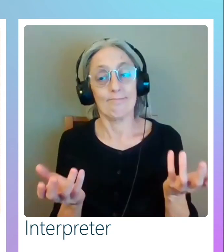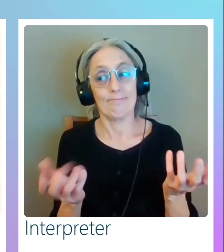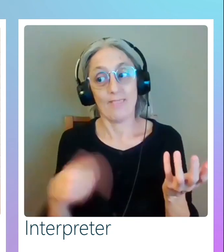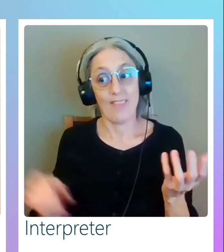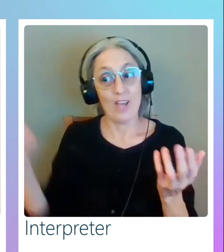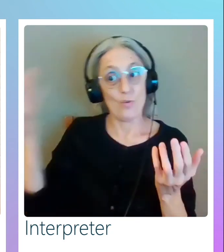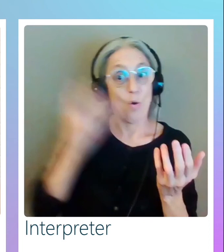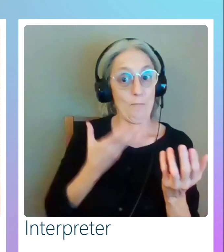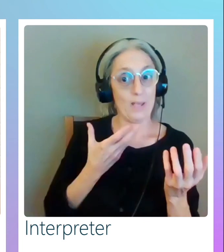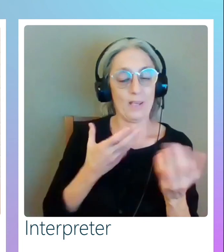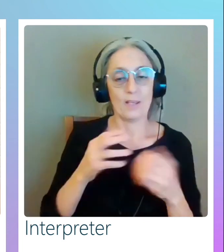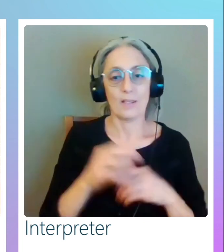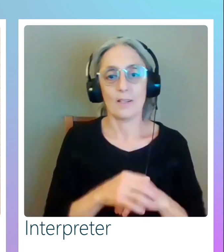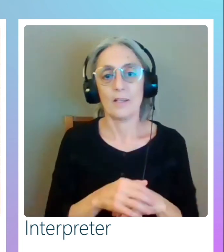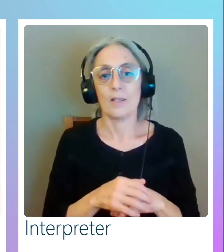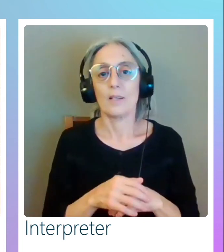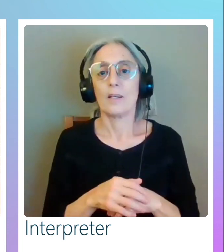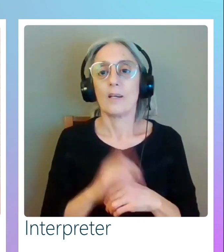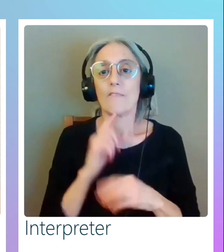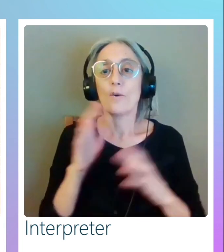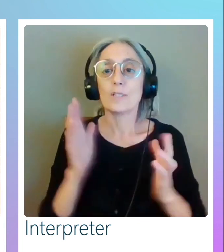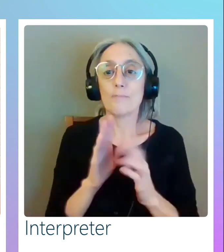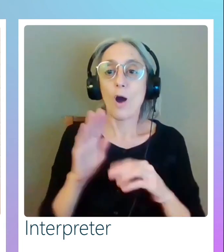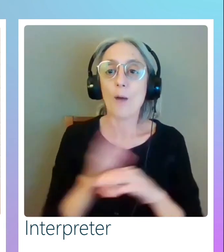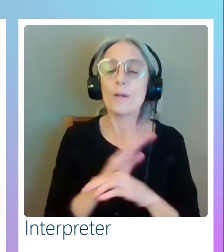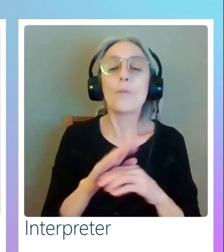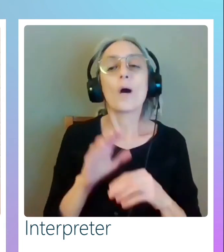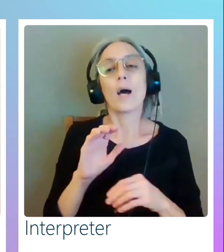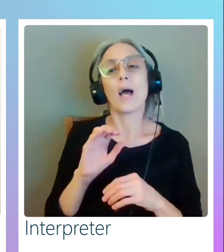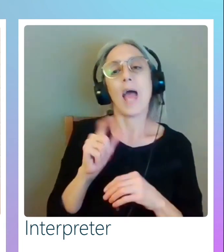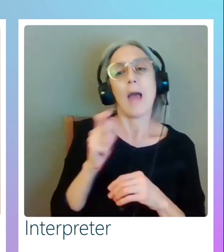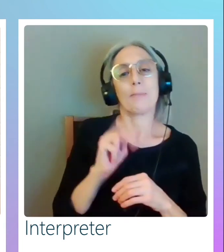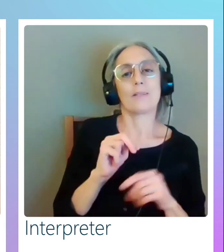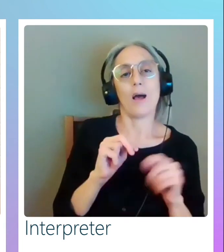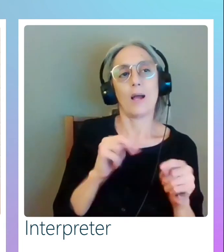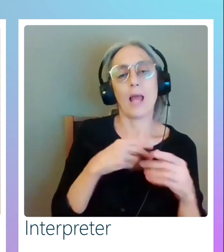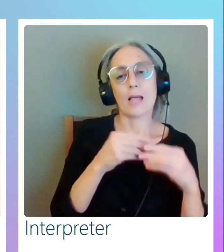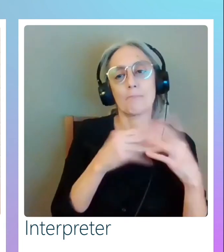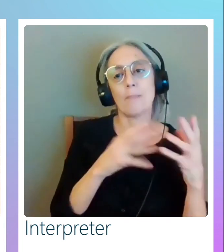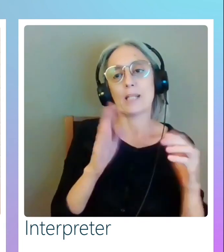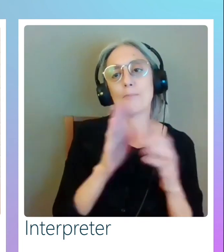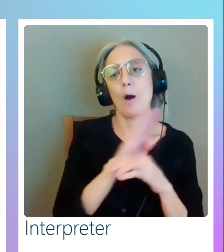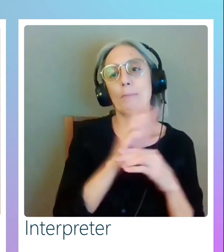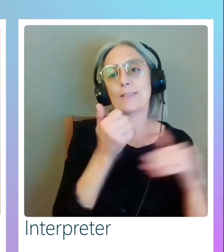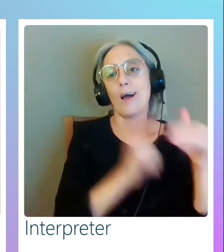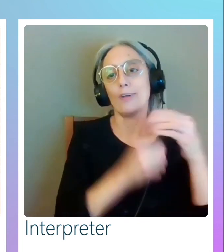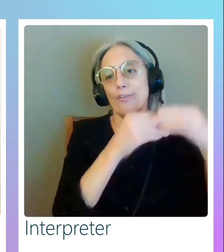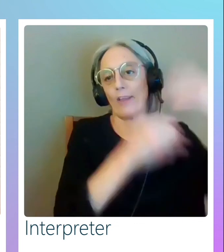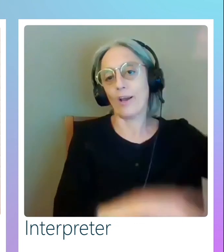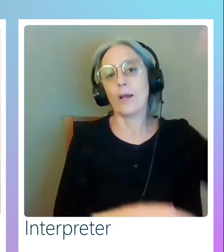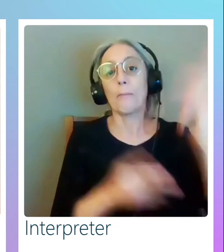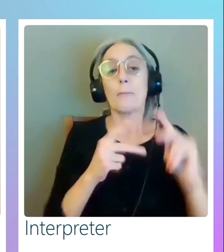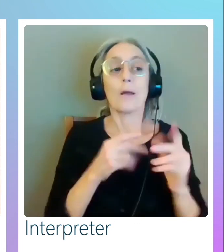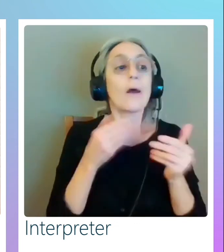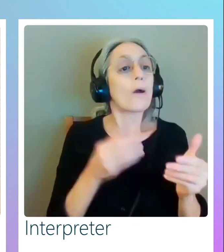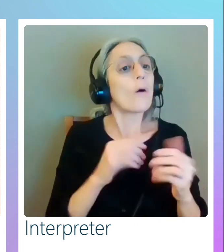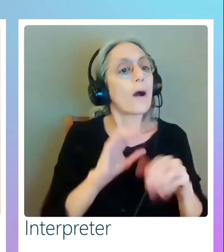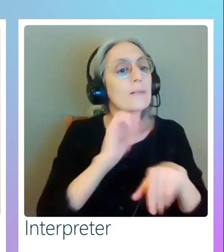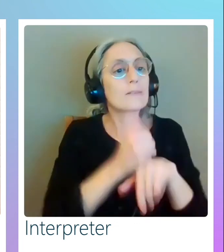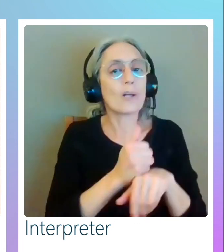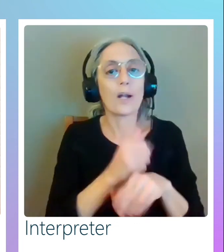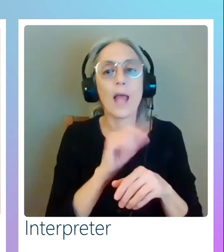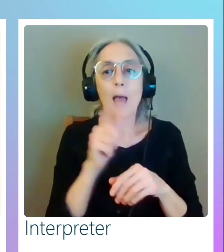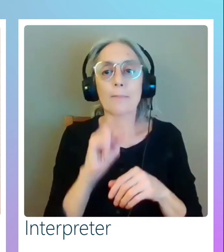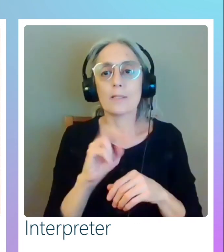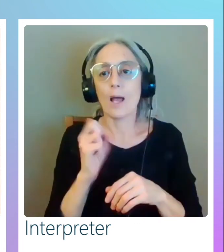and with those small businesses, and their Amazon has, they host so many businesses, people can go in and start an Amazon shop.